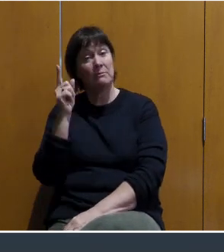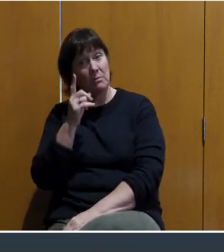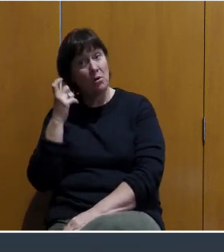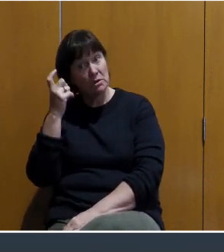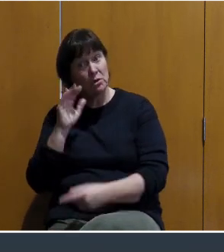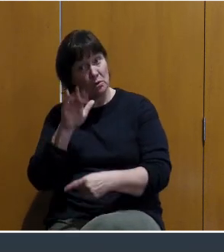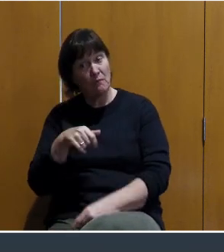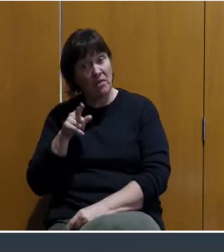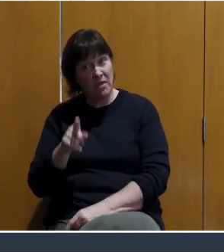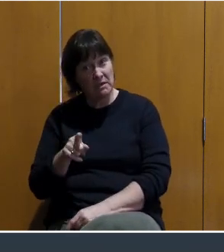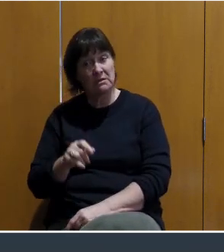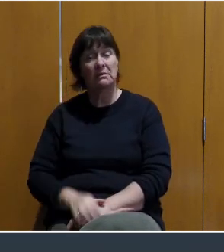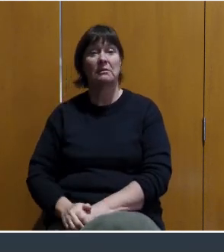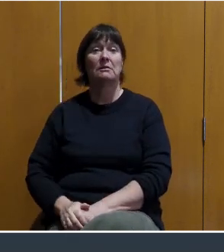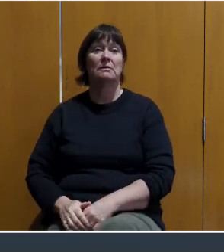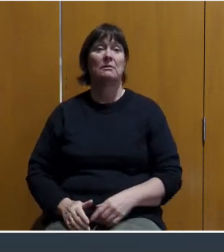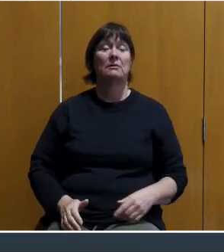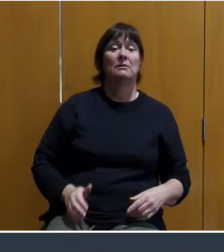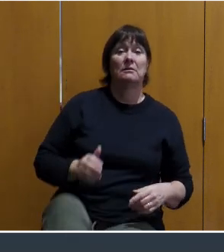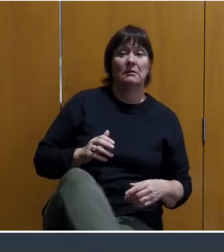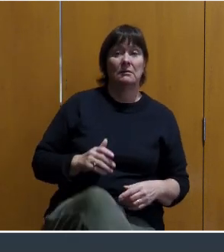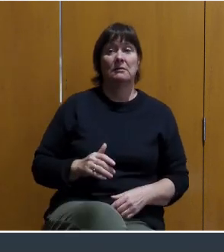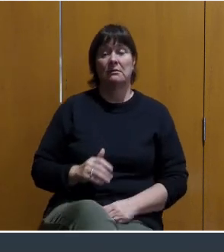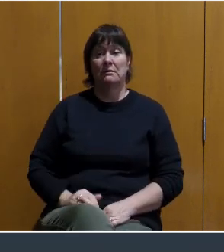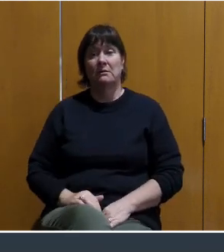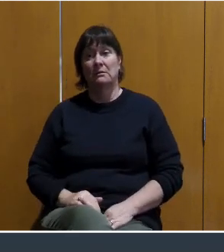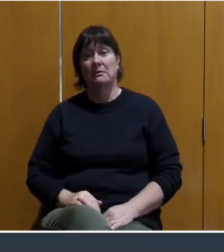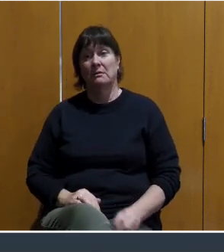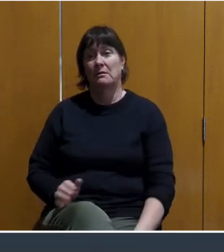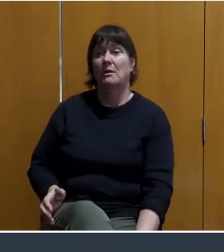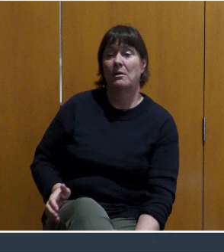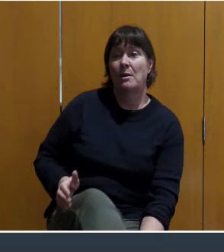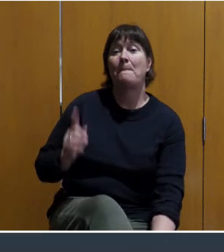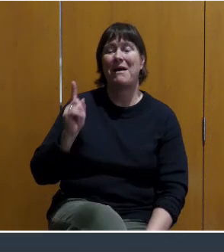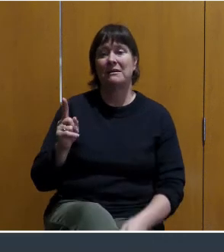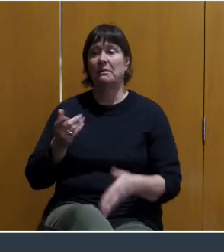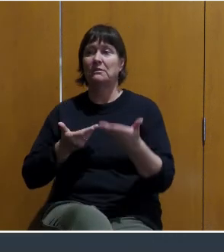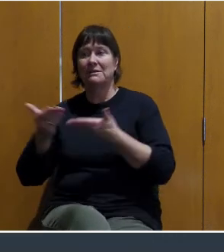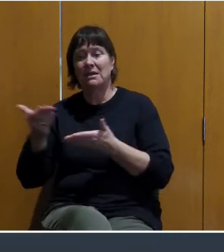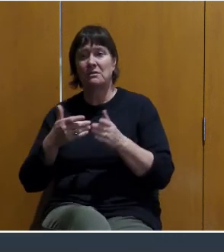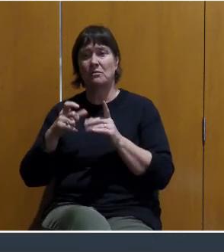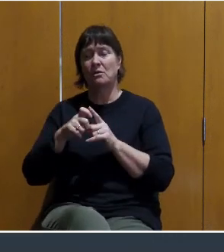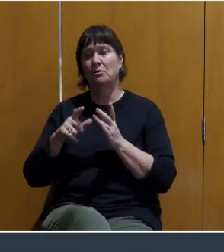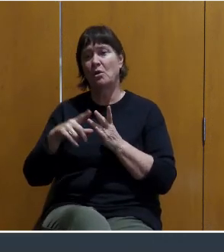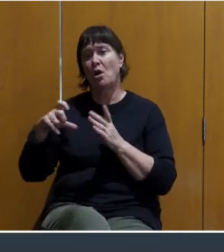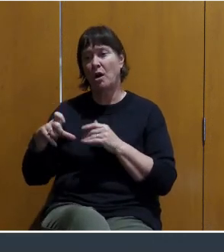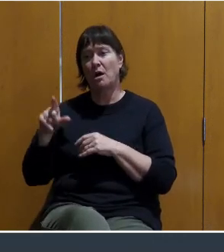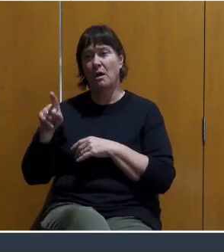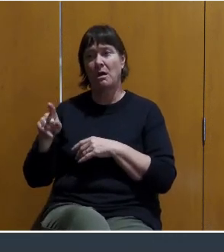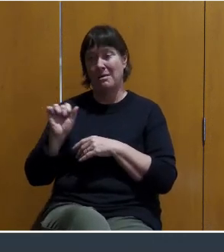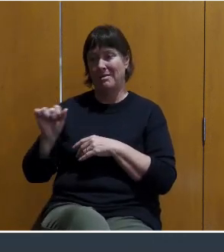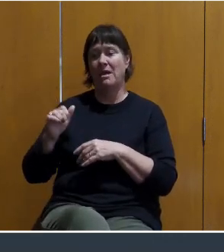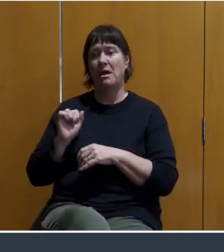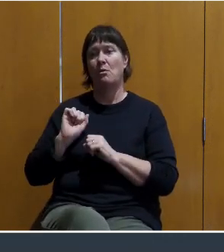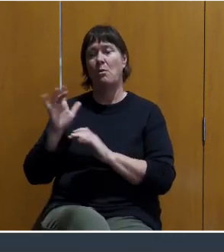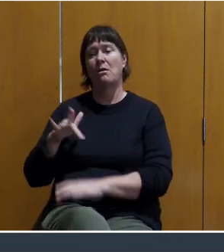today, and further conversation with Department of Conservation. See, this is the part of the wildlife reserve, and the